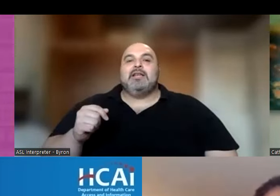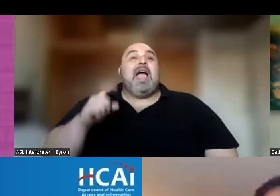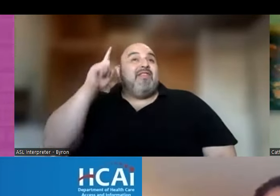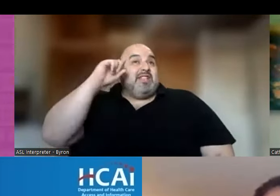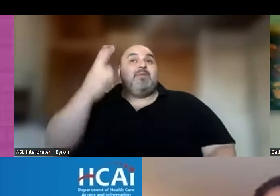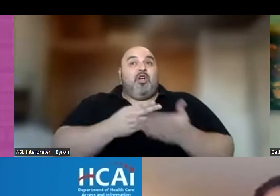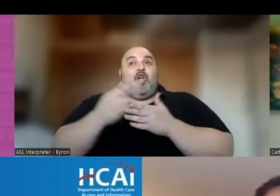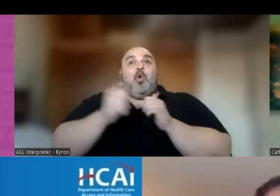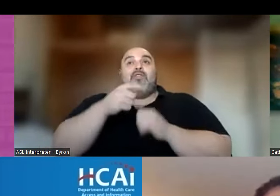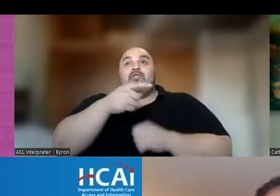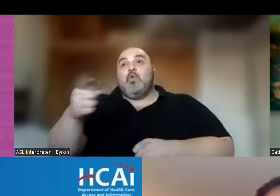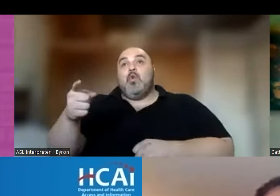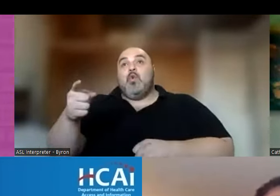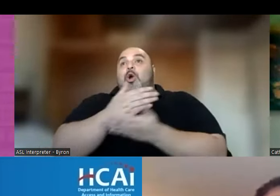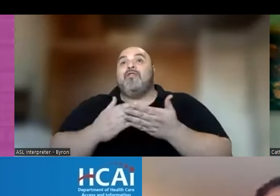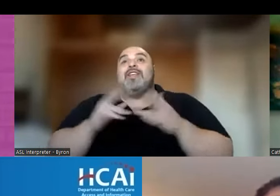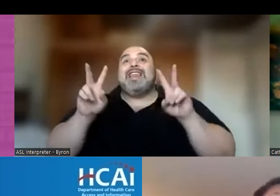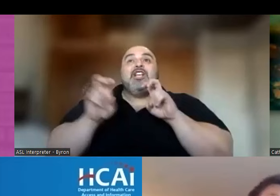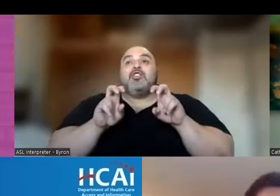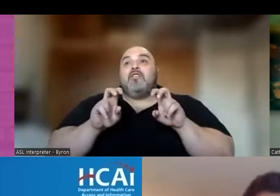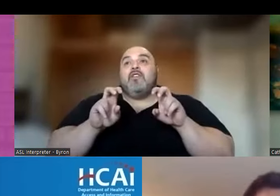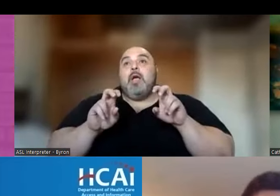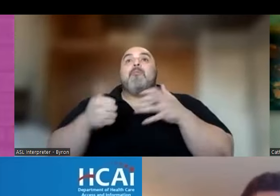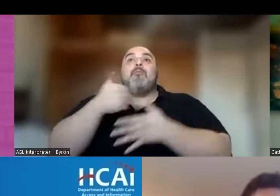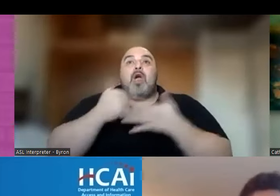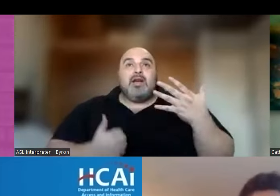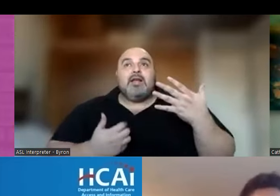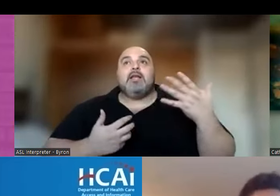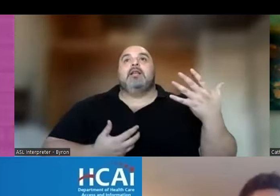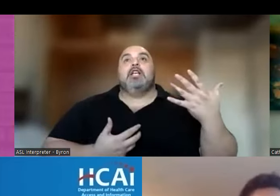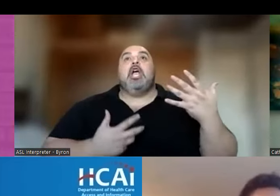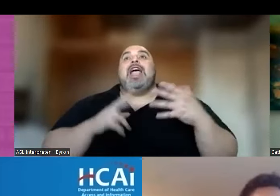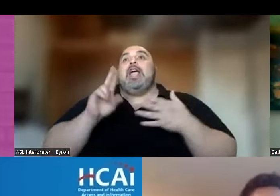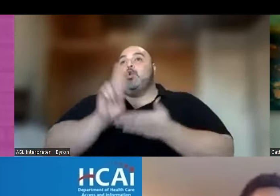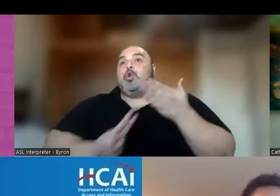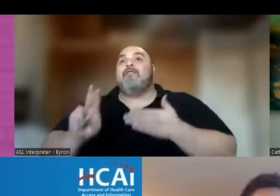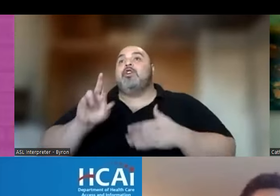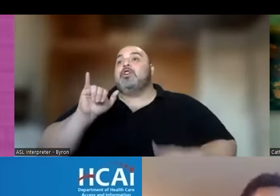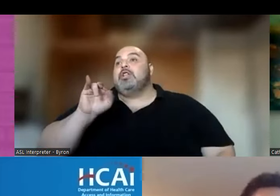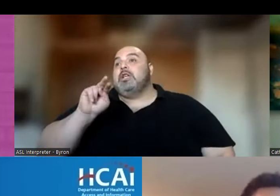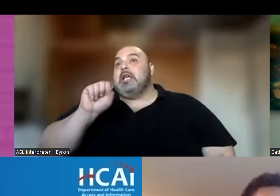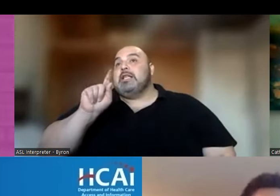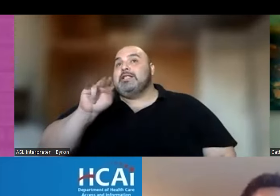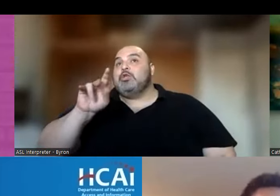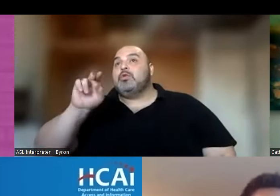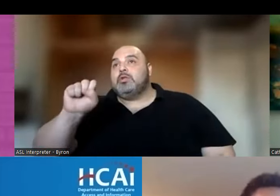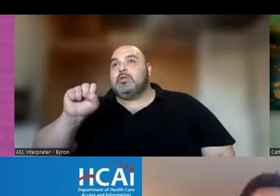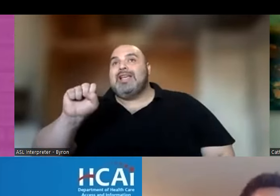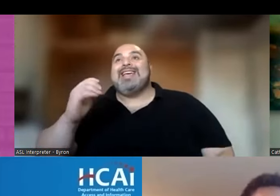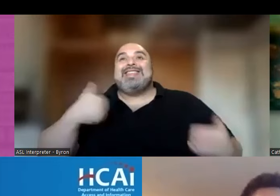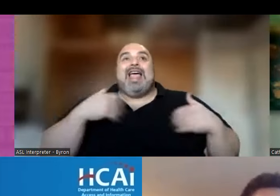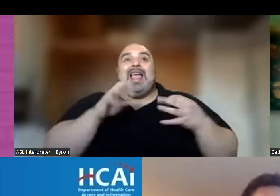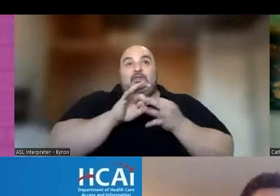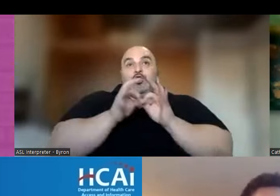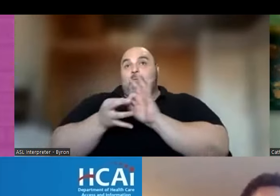you, I think part of it has been an issue of propriety, that there are universities, there are institutions who have interpreted the